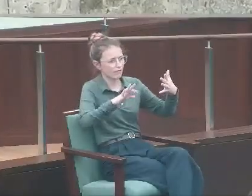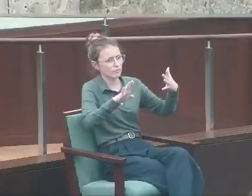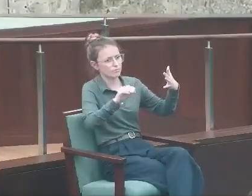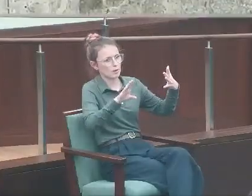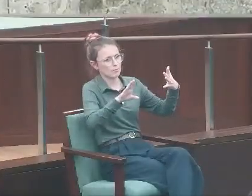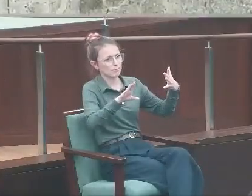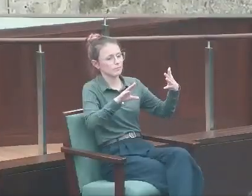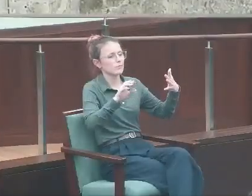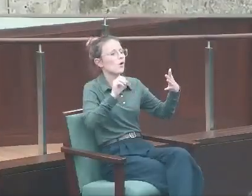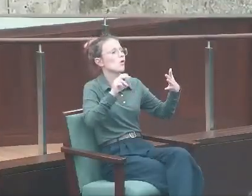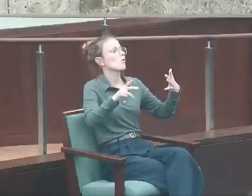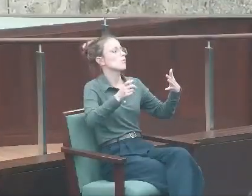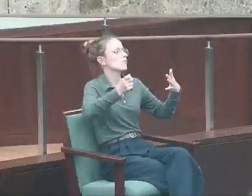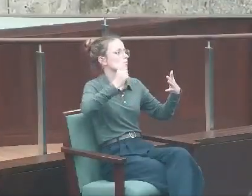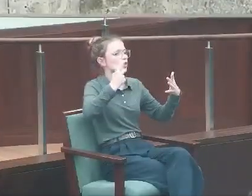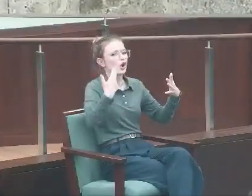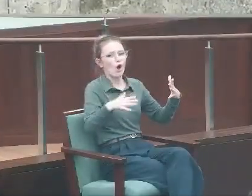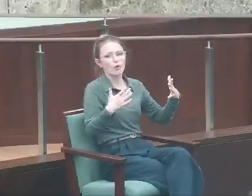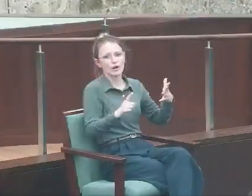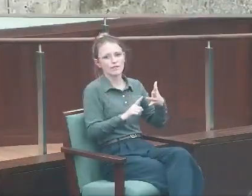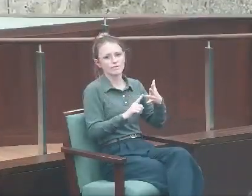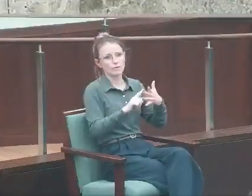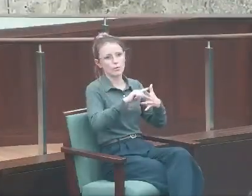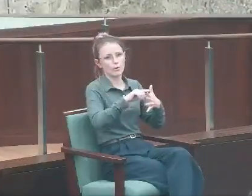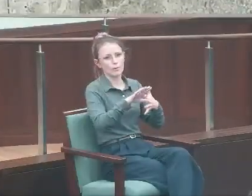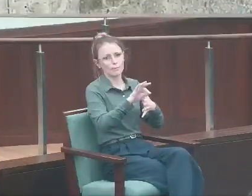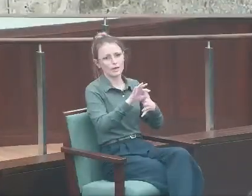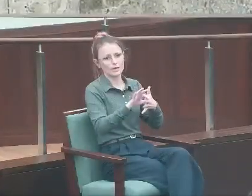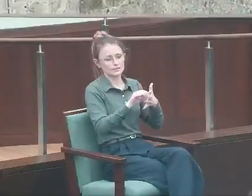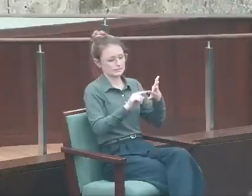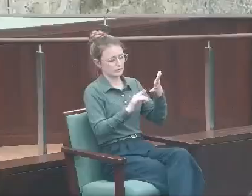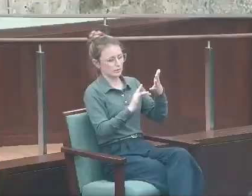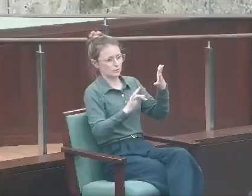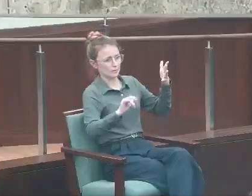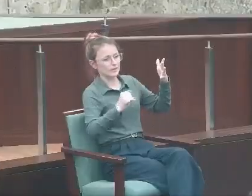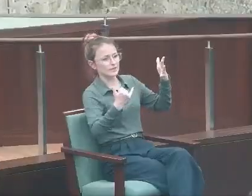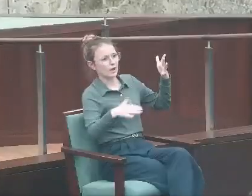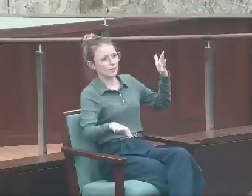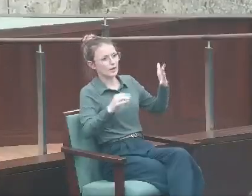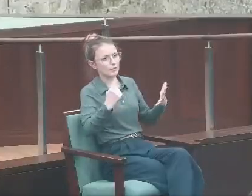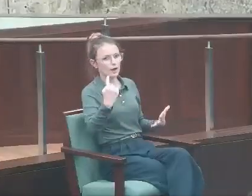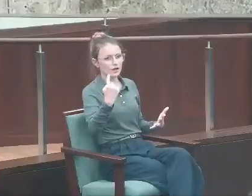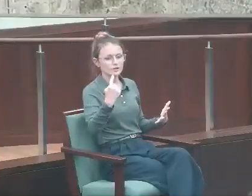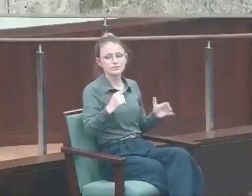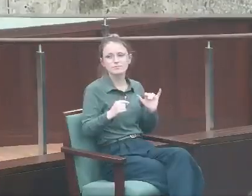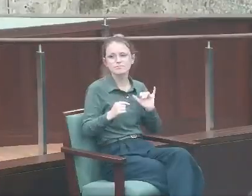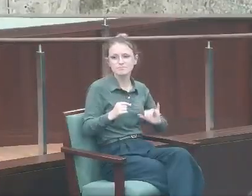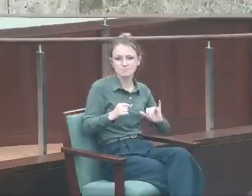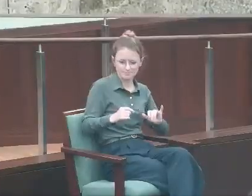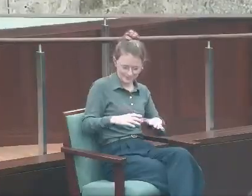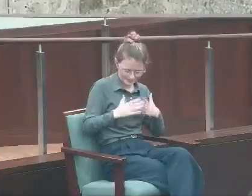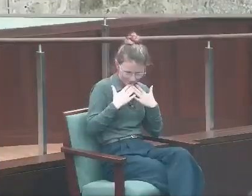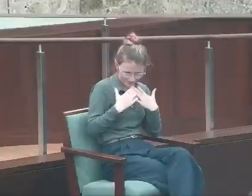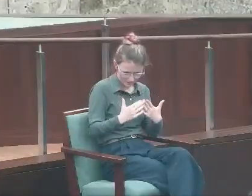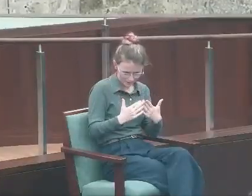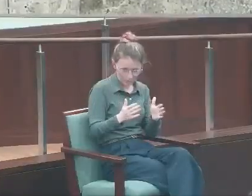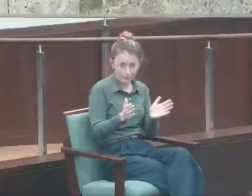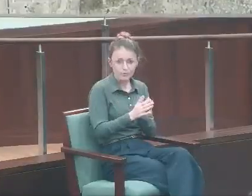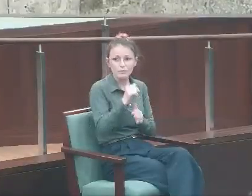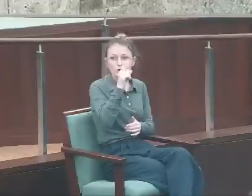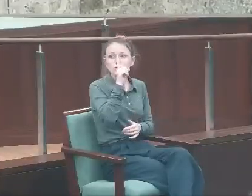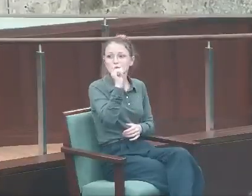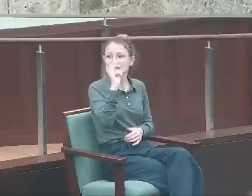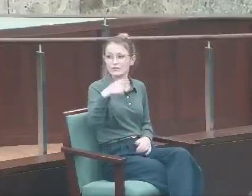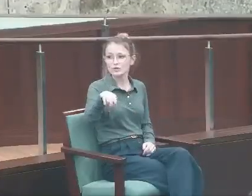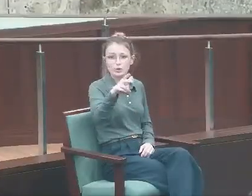So there are already 4, and we have 1 vacancy. That's why there's only 1. Okay, thank you. I don't know if you heard that. There were 4,